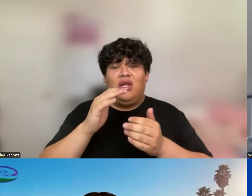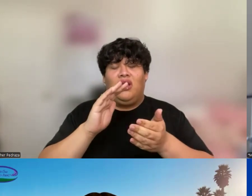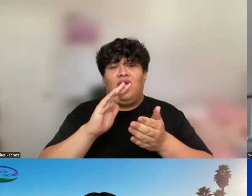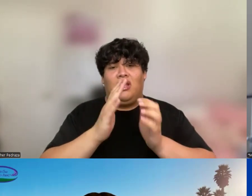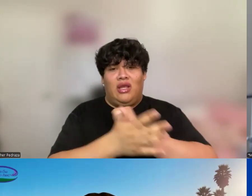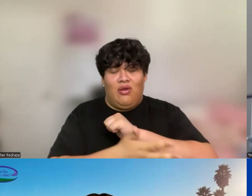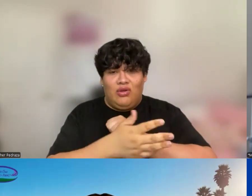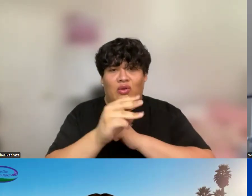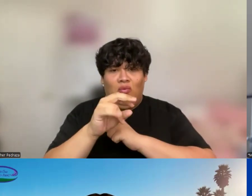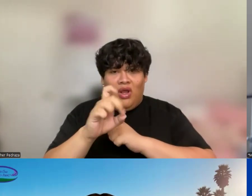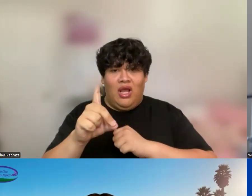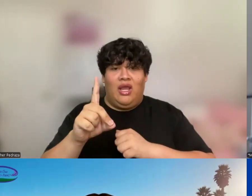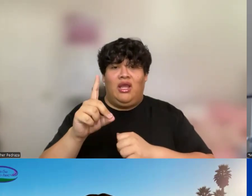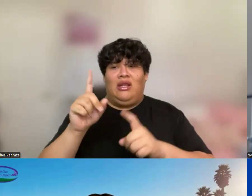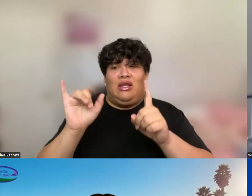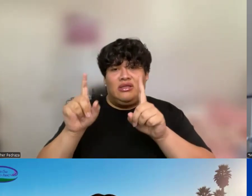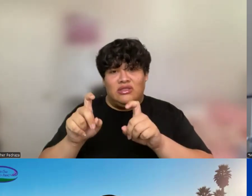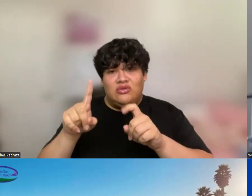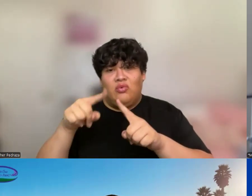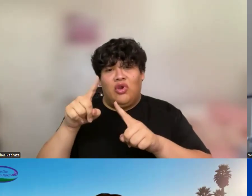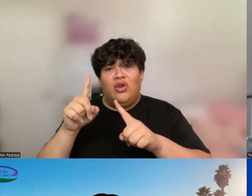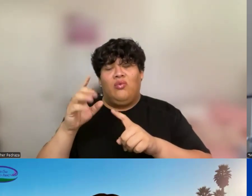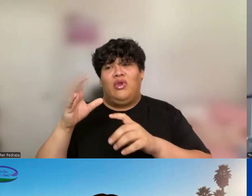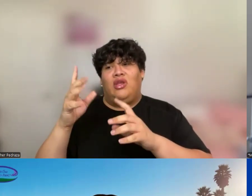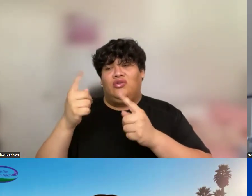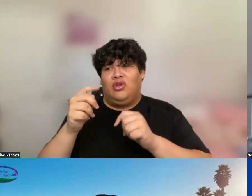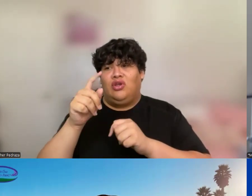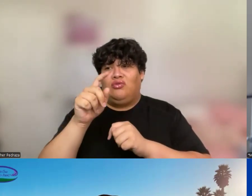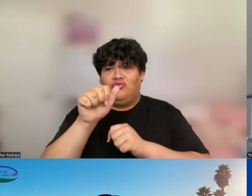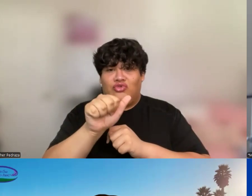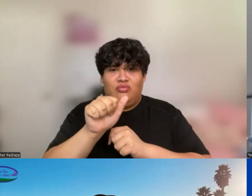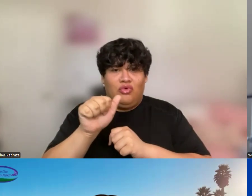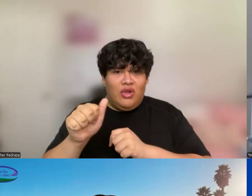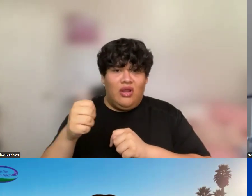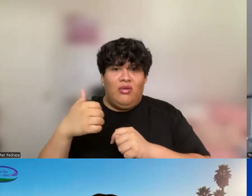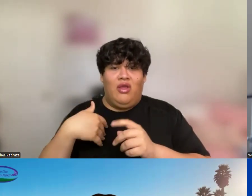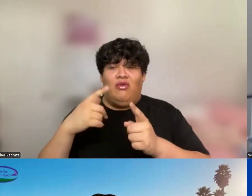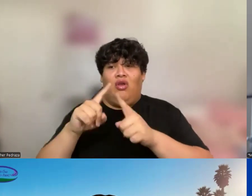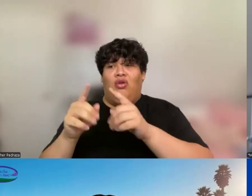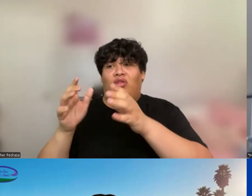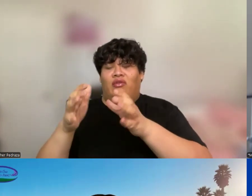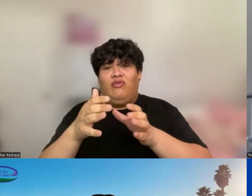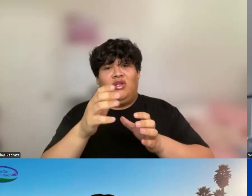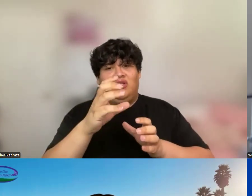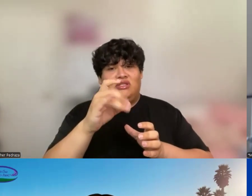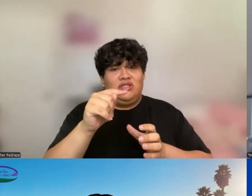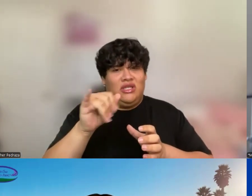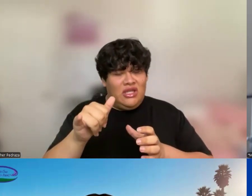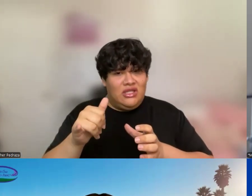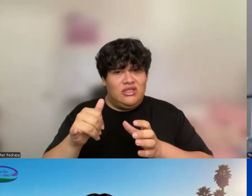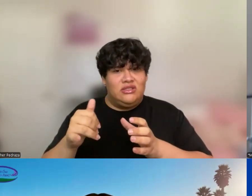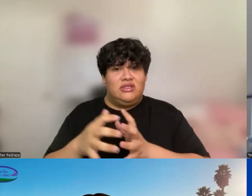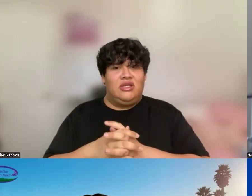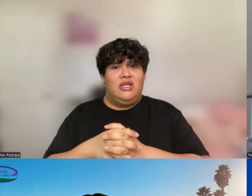needs assessment where we included our AAA and we included all of our city leadership. And we